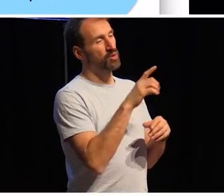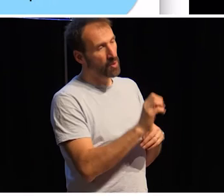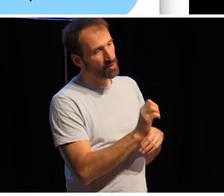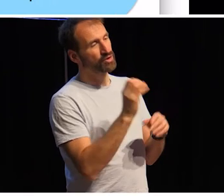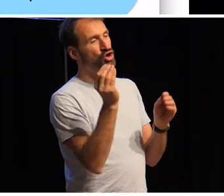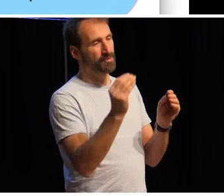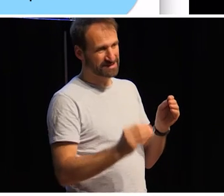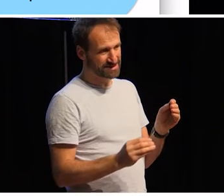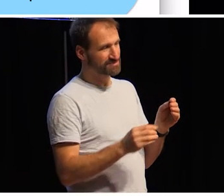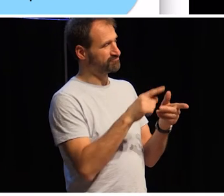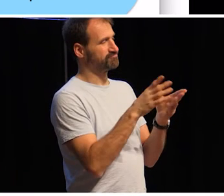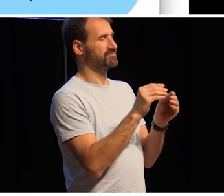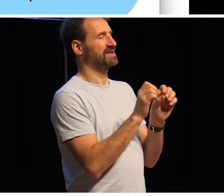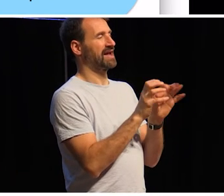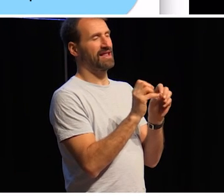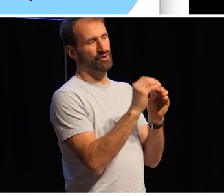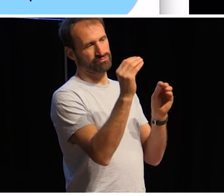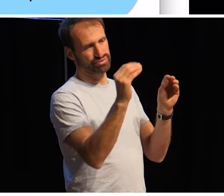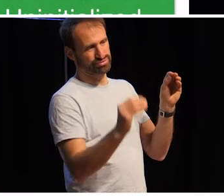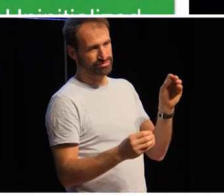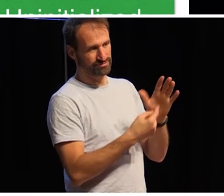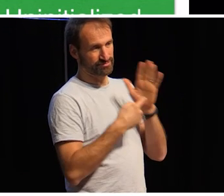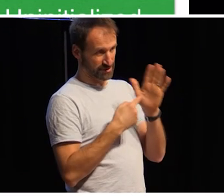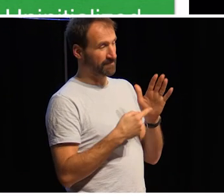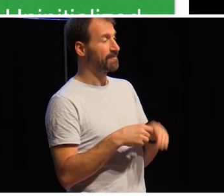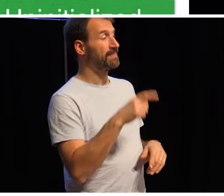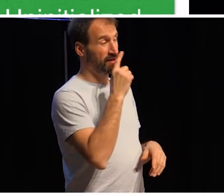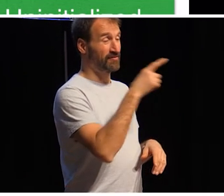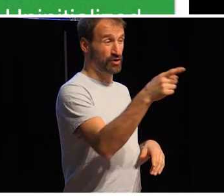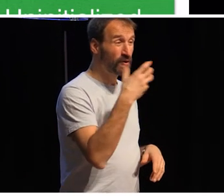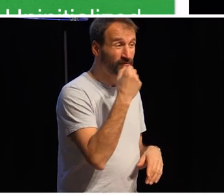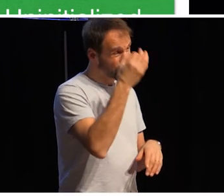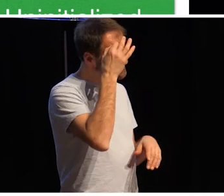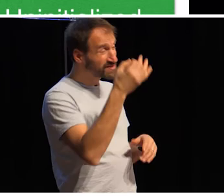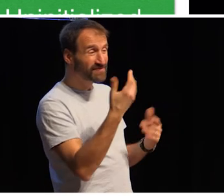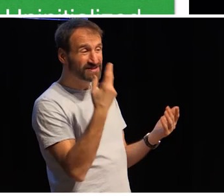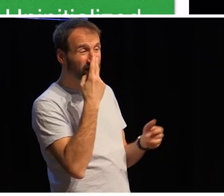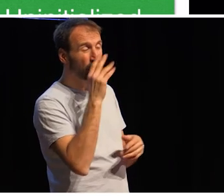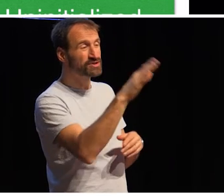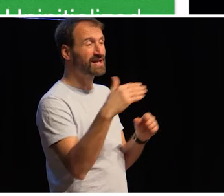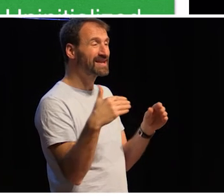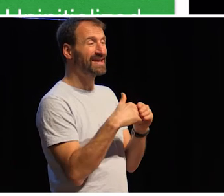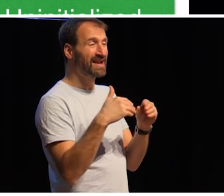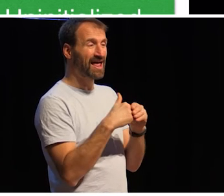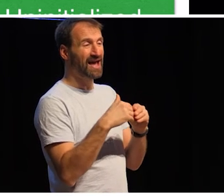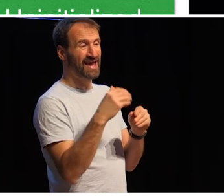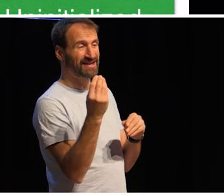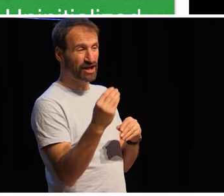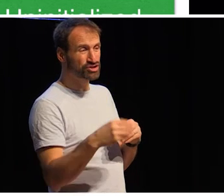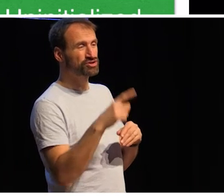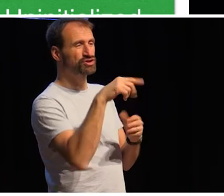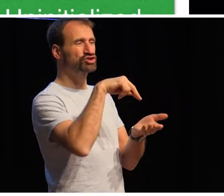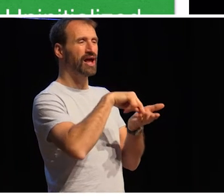it. And if you want to see what your inline caches are, what their states are, if they're monomorphic, polymorphic,